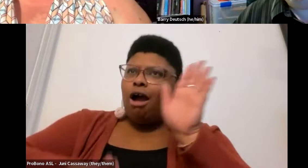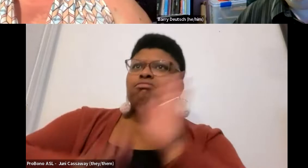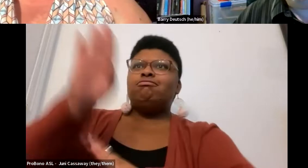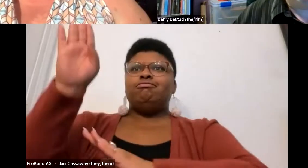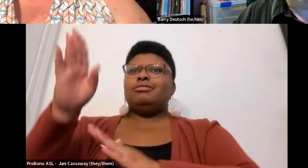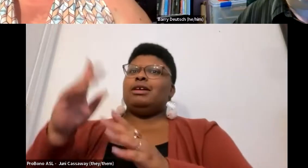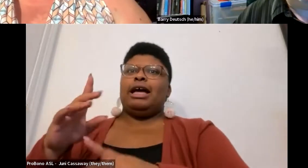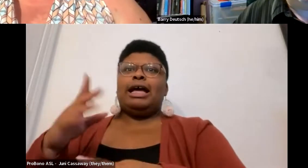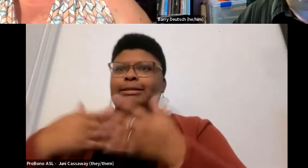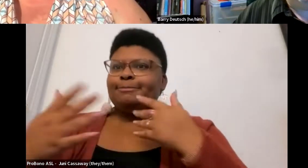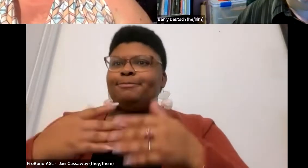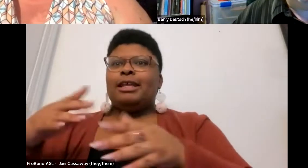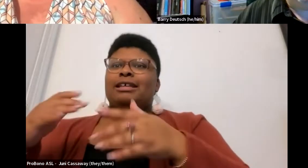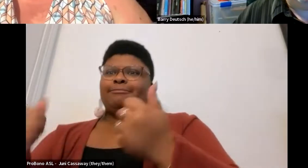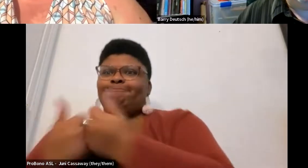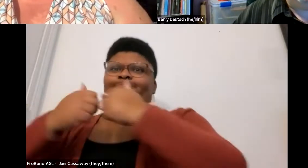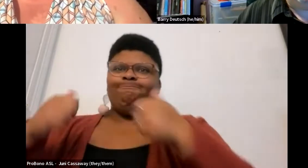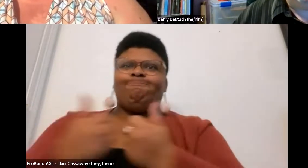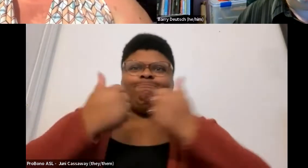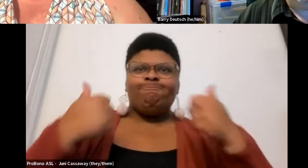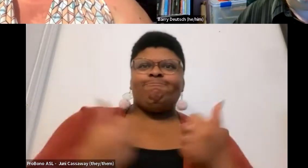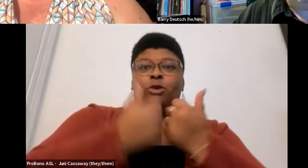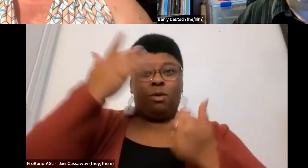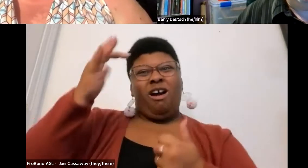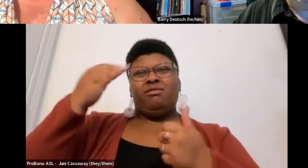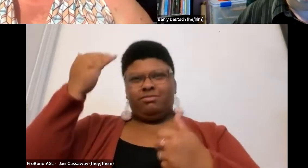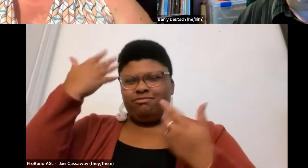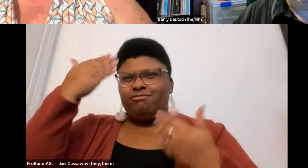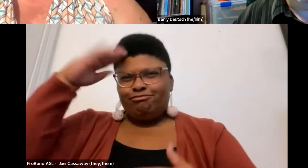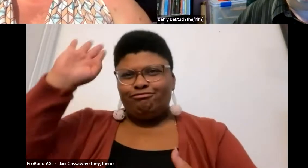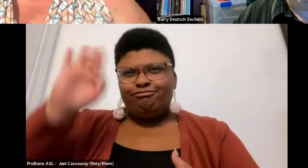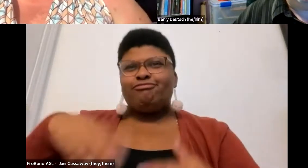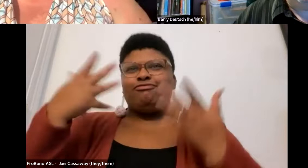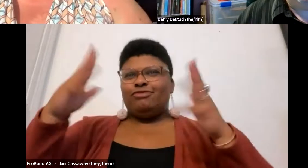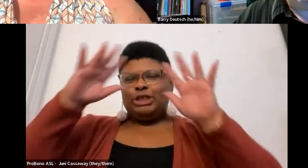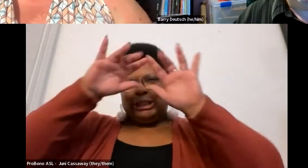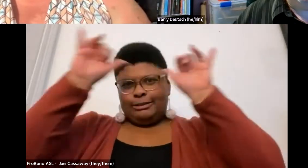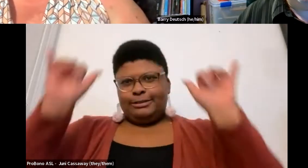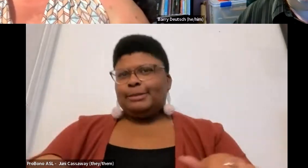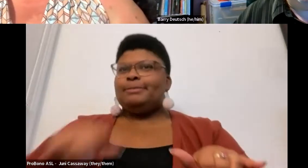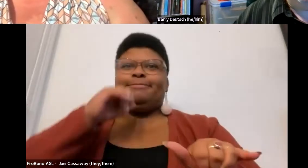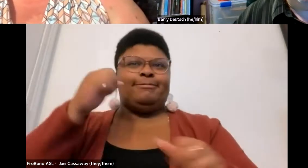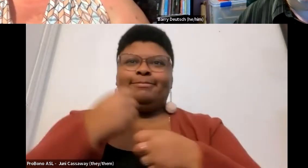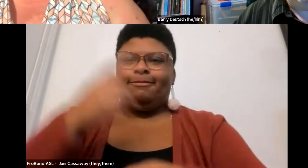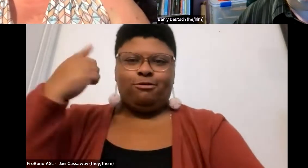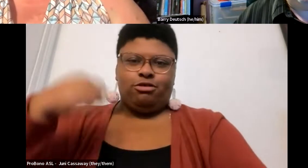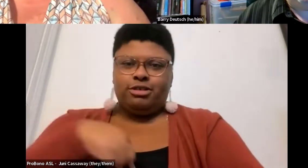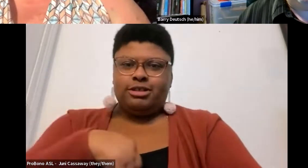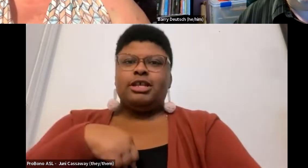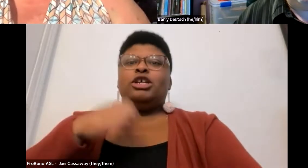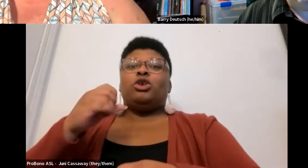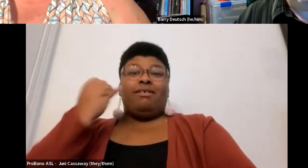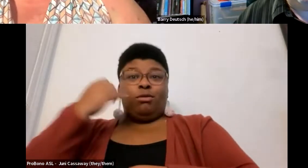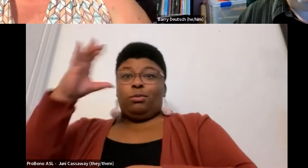the systems that are not made for us. If you've missed our activities so far, many of them are coming soon to our YouTube channel at